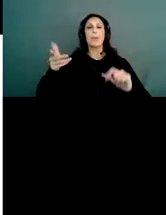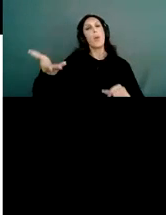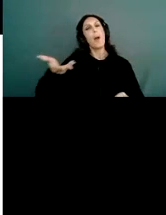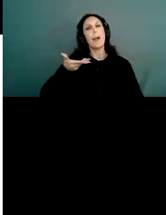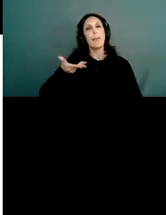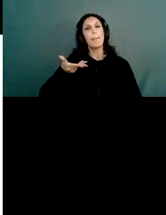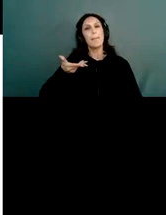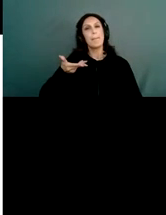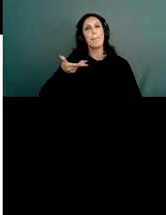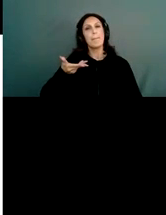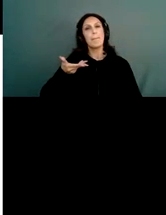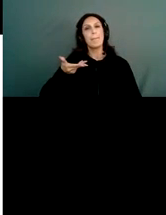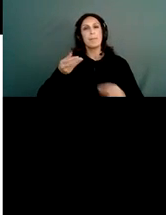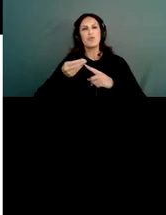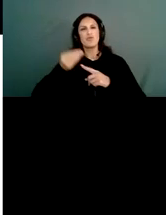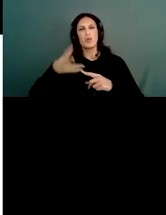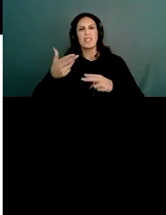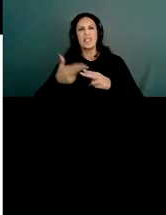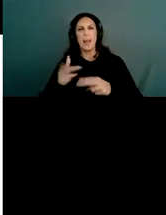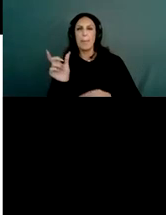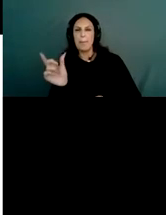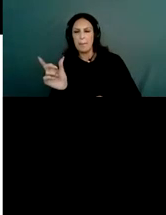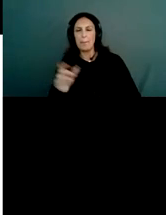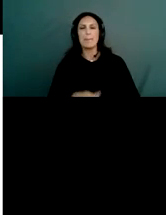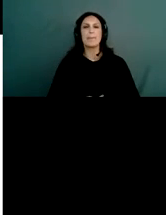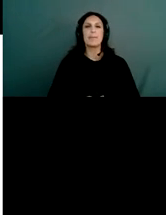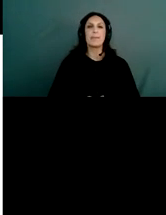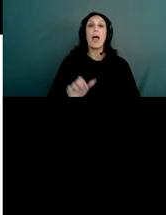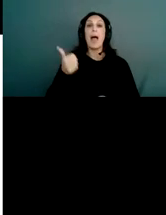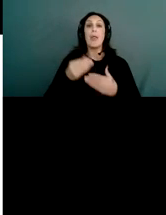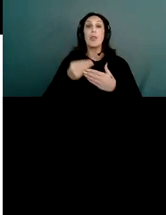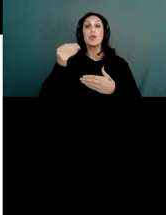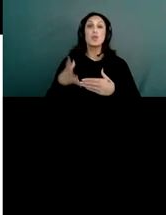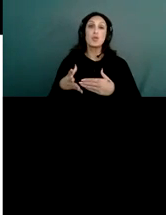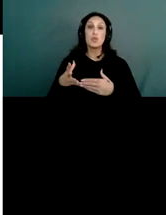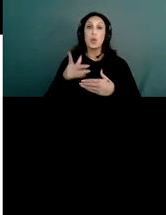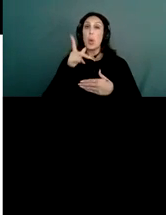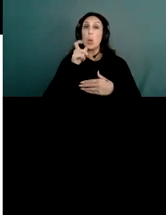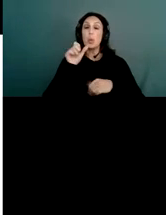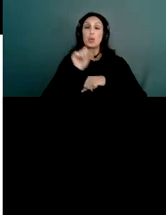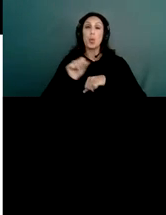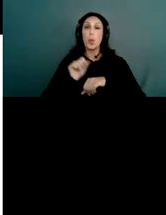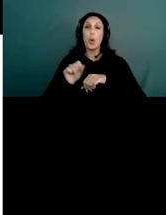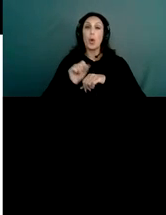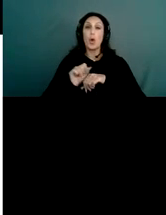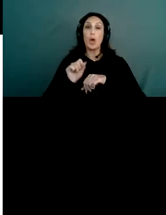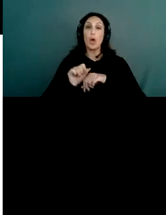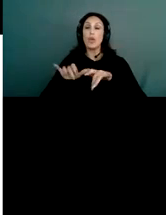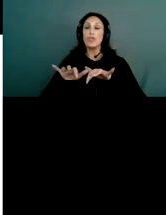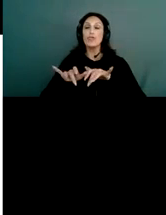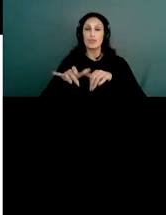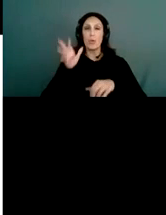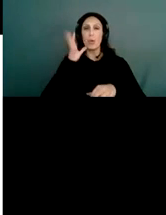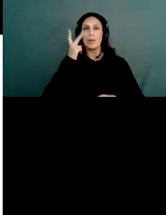student with their name, and it lets you know how many other students are also working in PowerUp at the same time. And